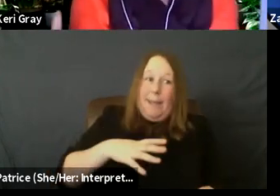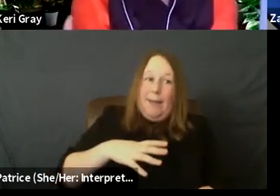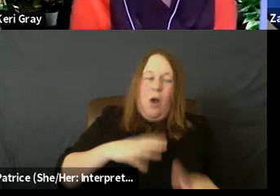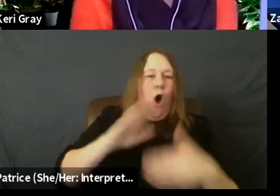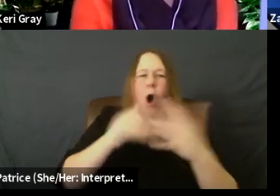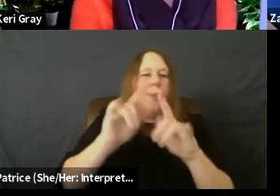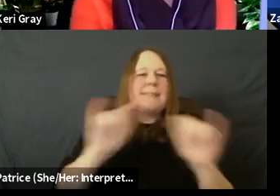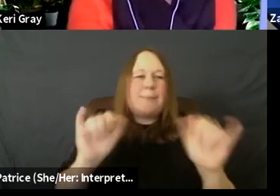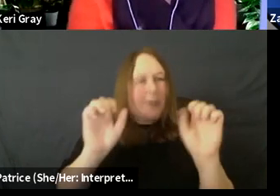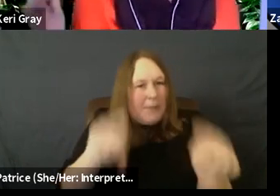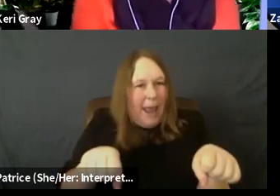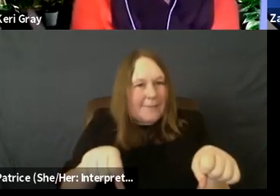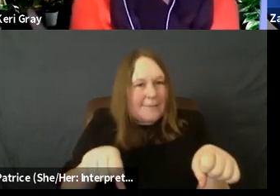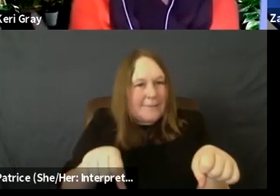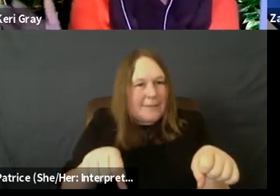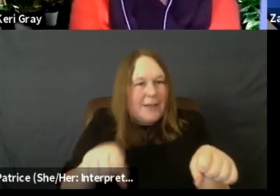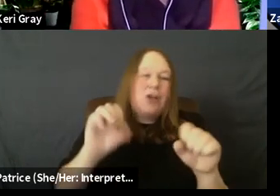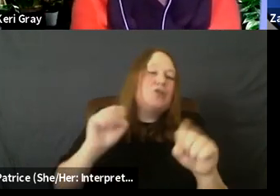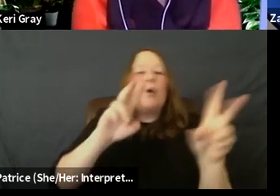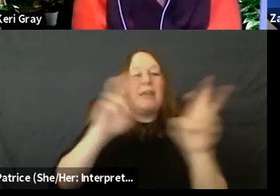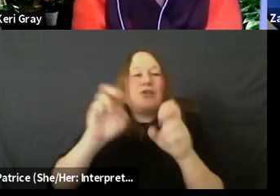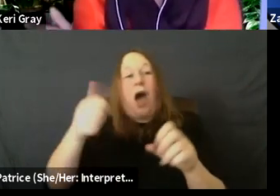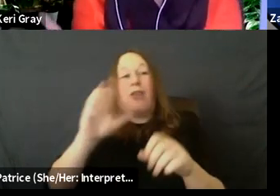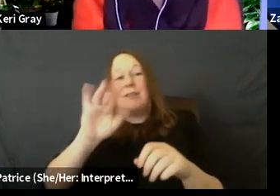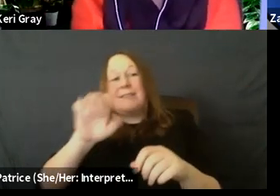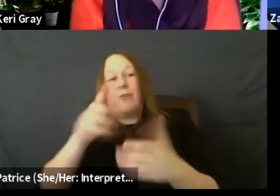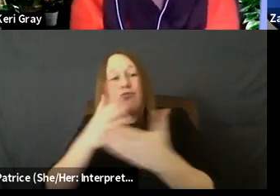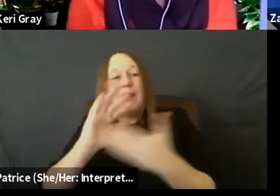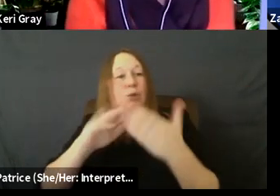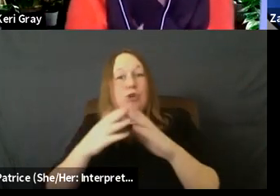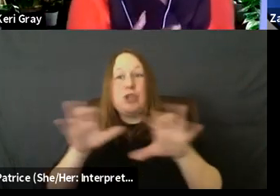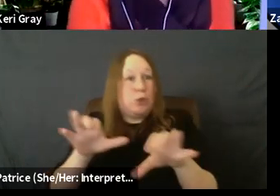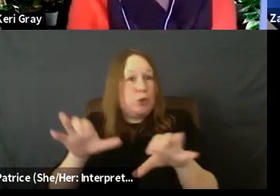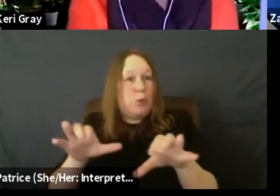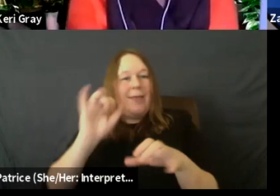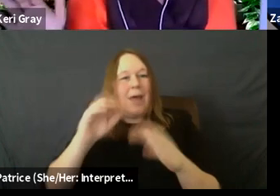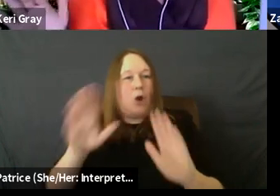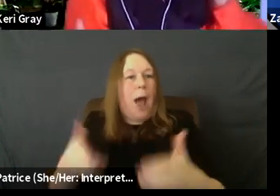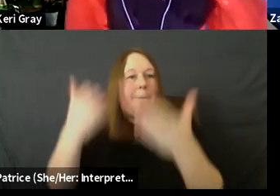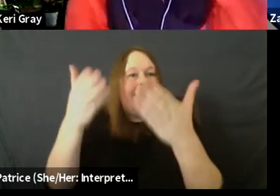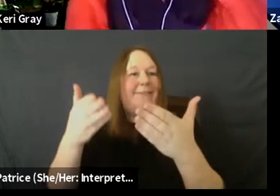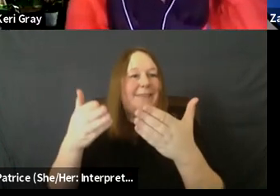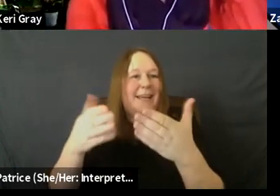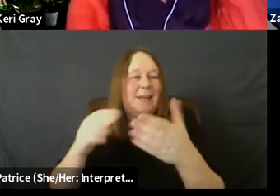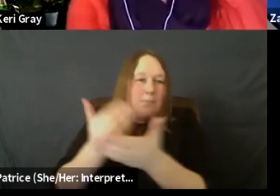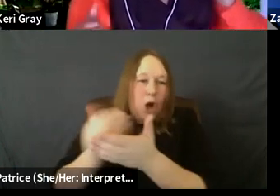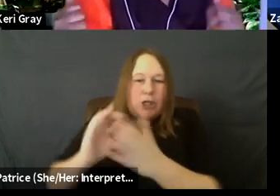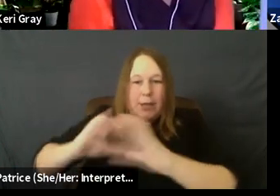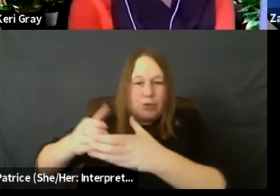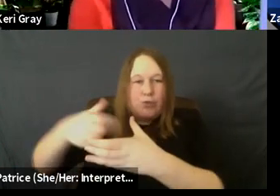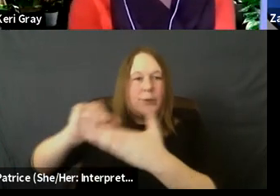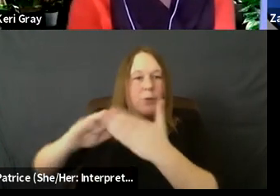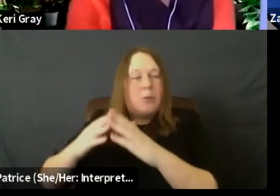at the same time. So the issues that other civil rights communities are doing that are uplifting marginalized communities